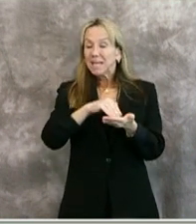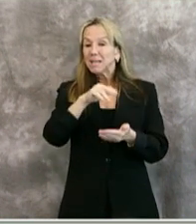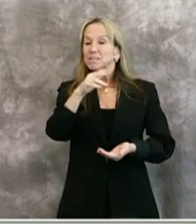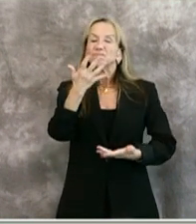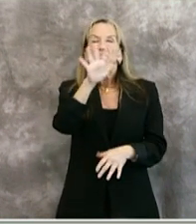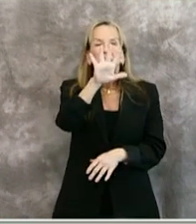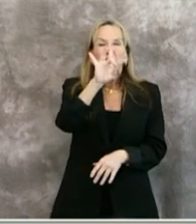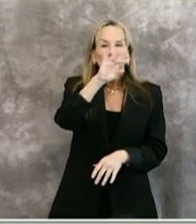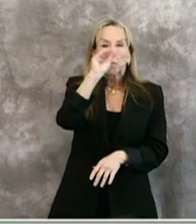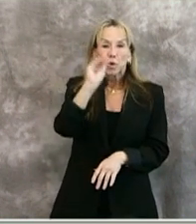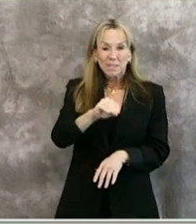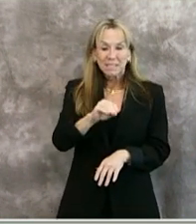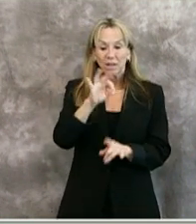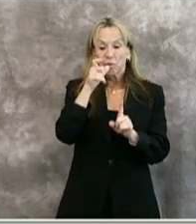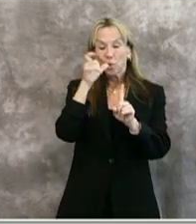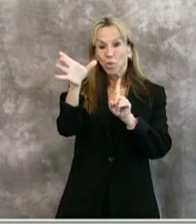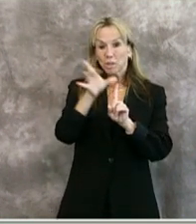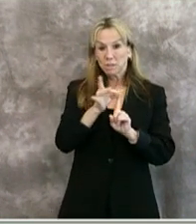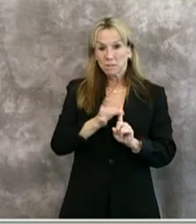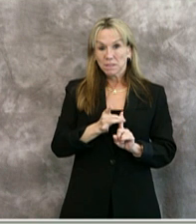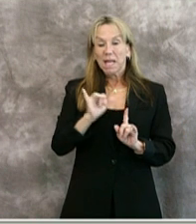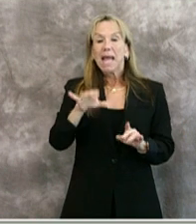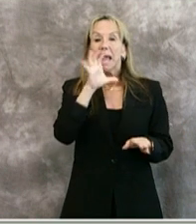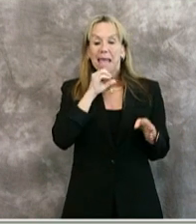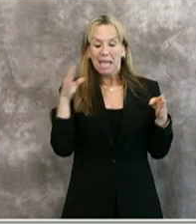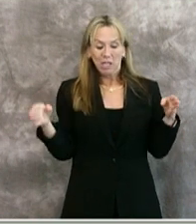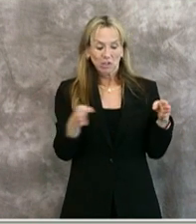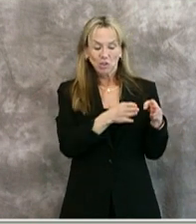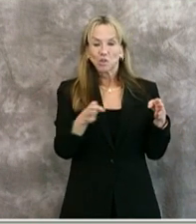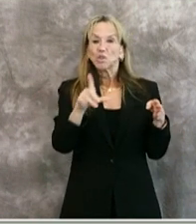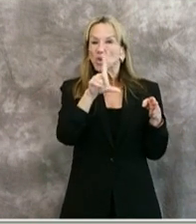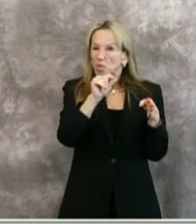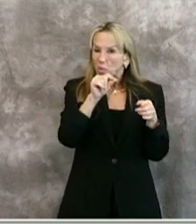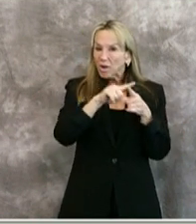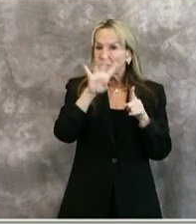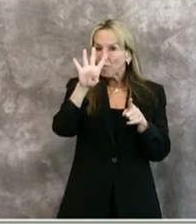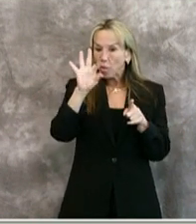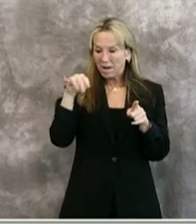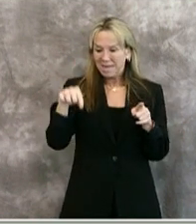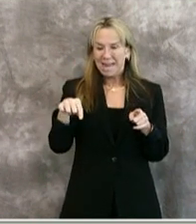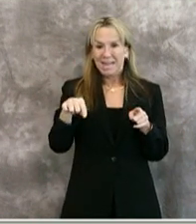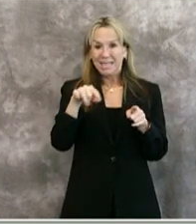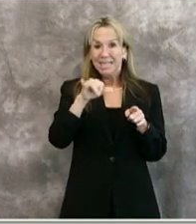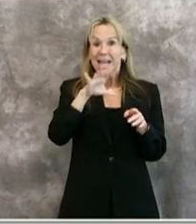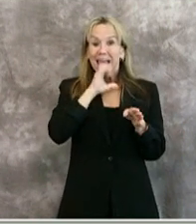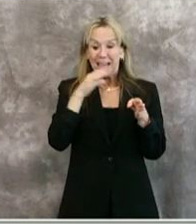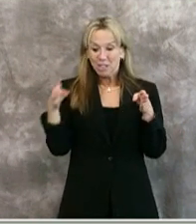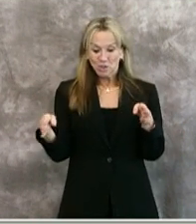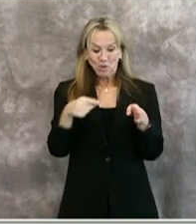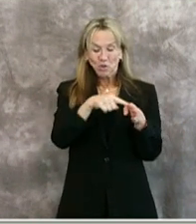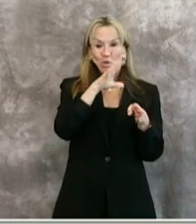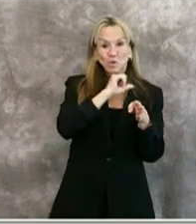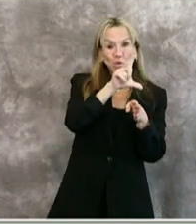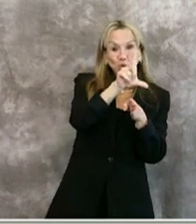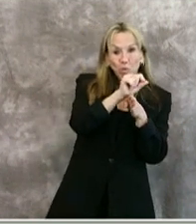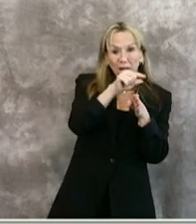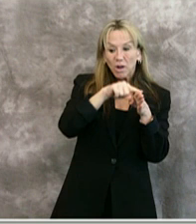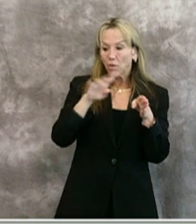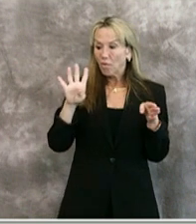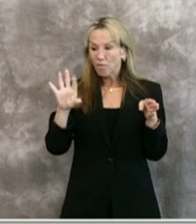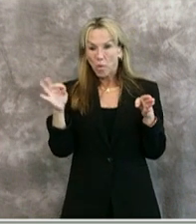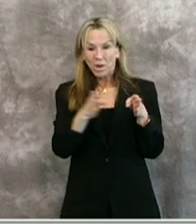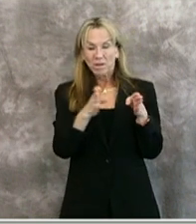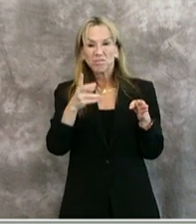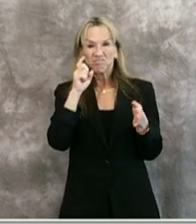11,767, or 58% of the cases between the ages of 20 to 49 years of age, and again, this is slowly